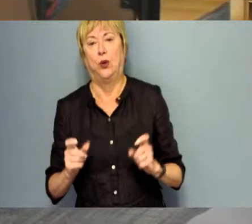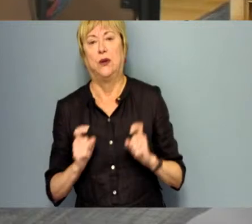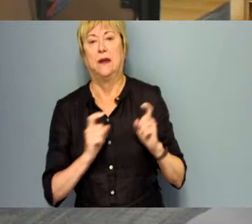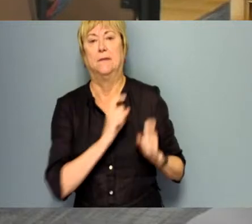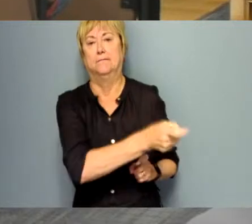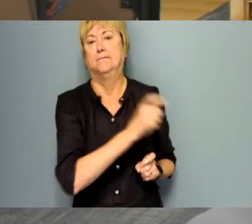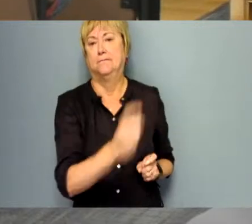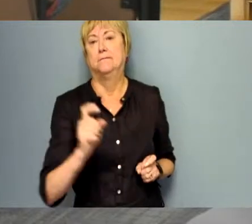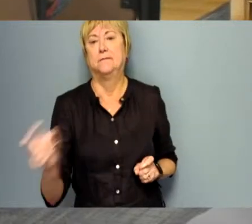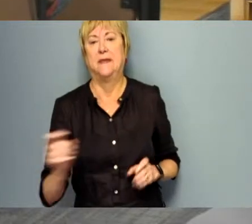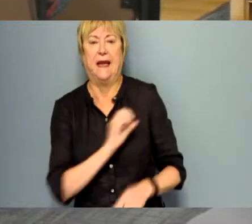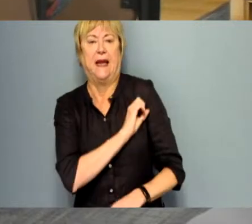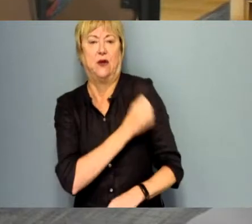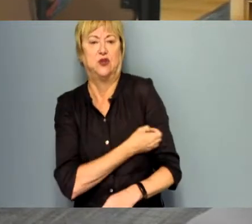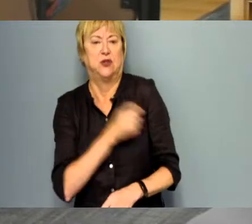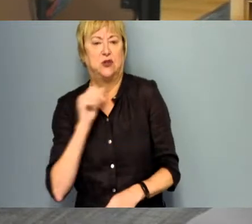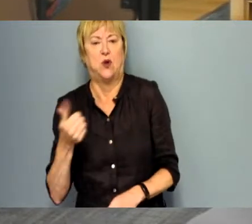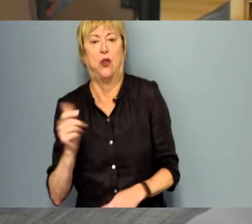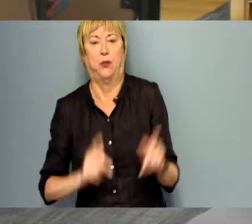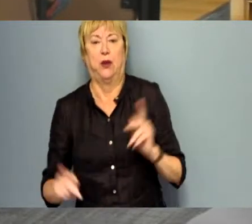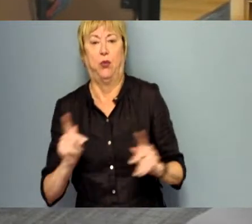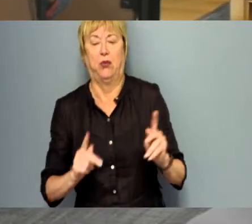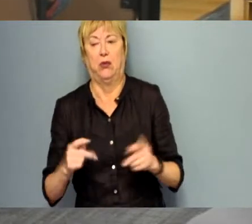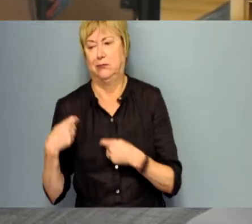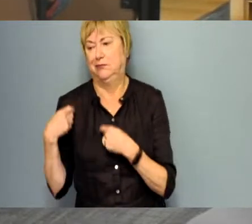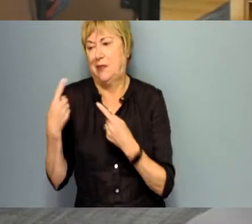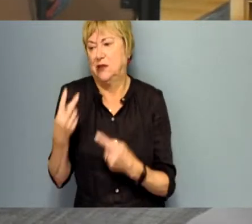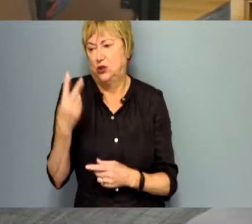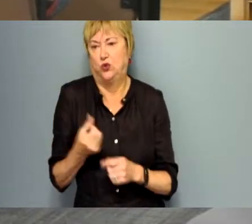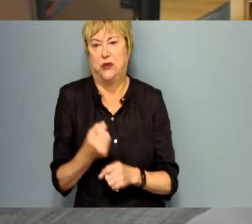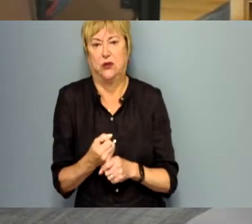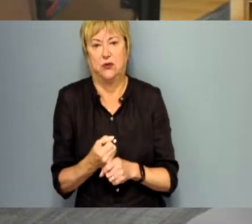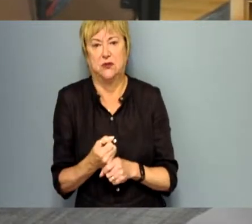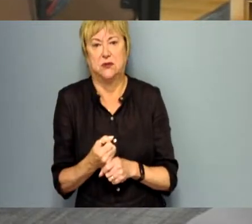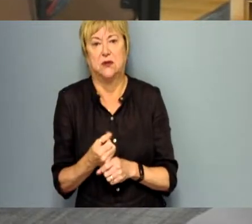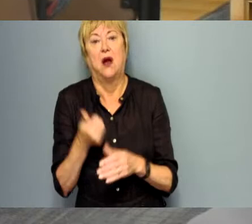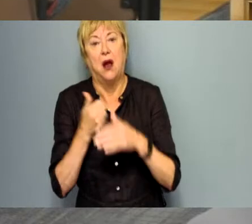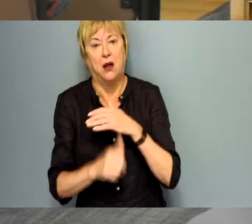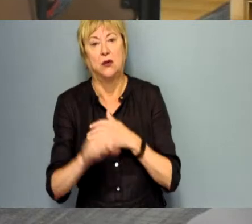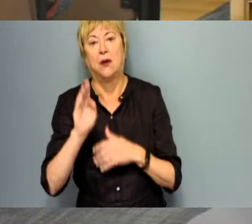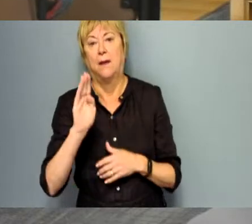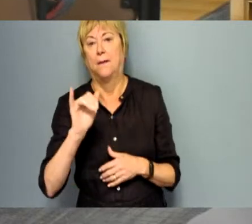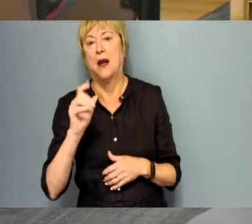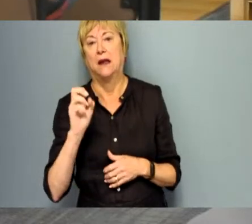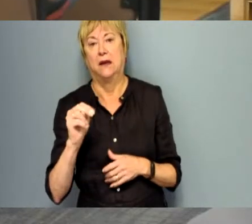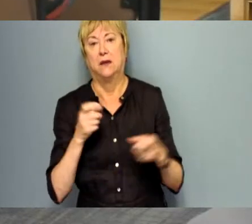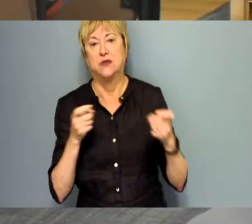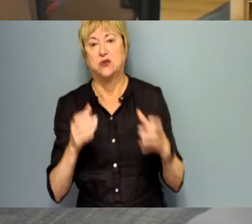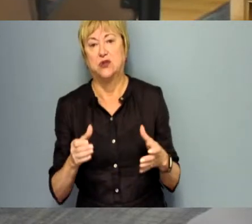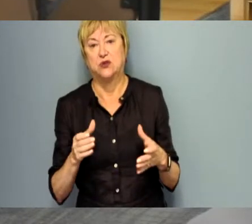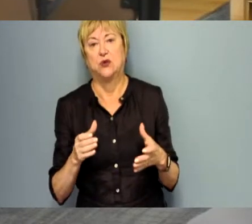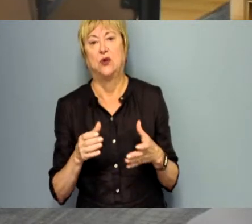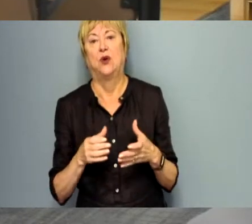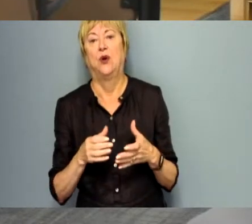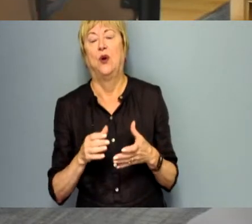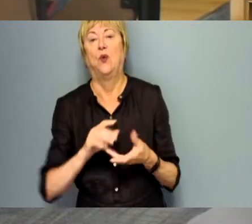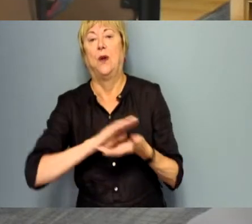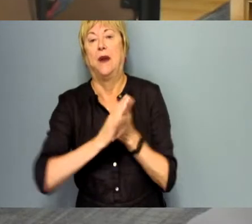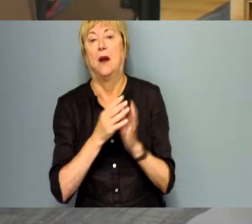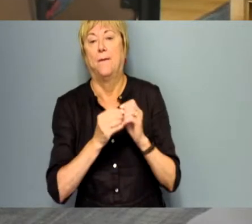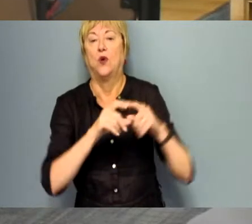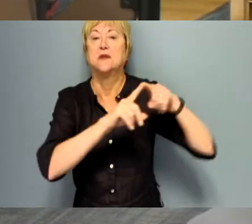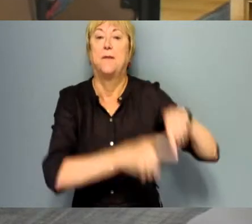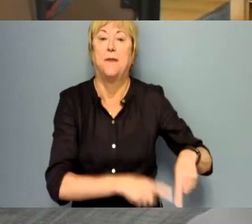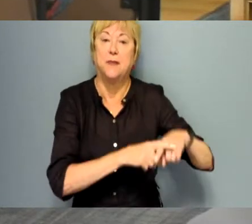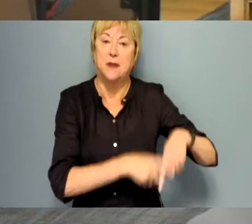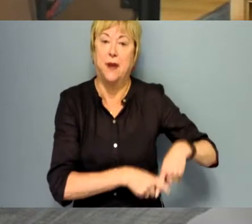people. Under this last 2 years, under Biden administration, we've lost energy independence. We've become a